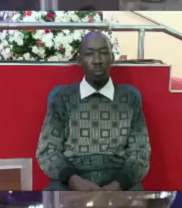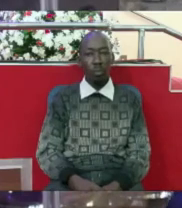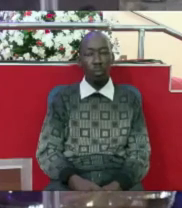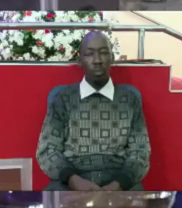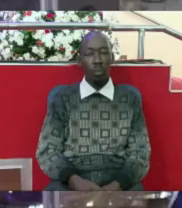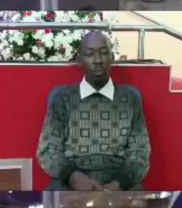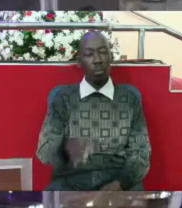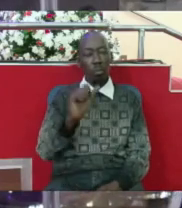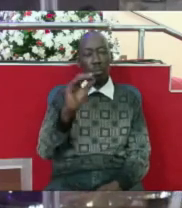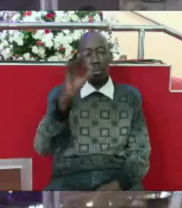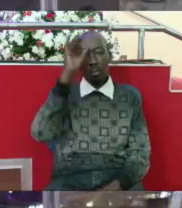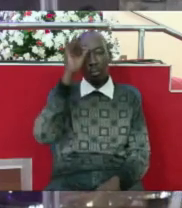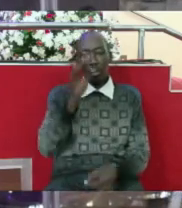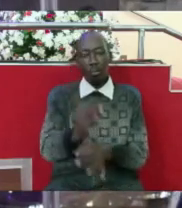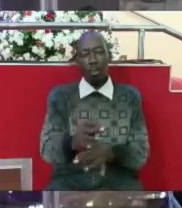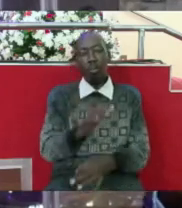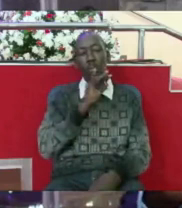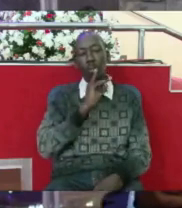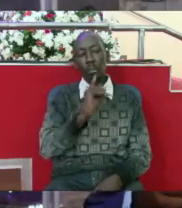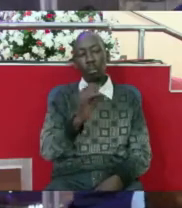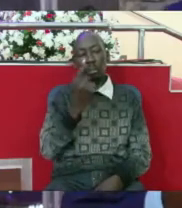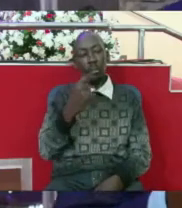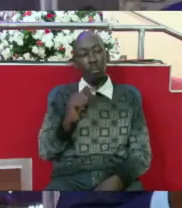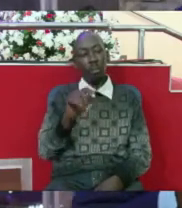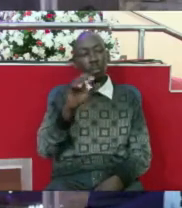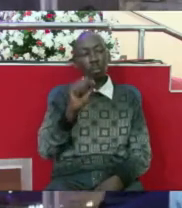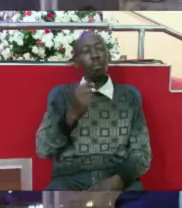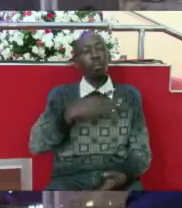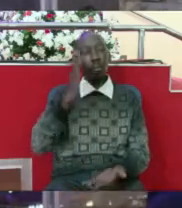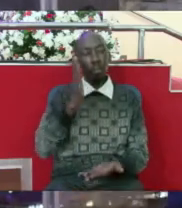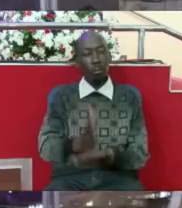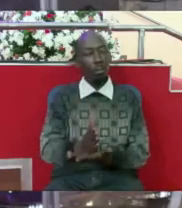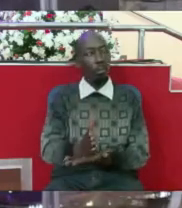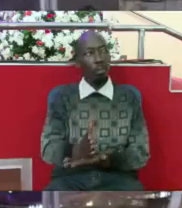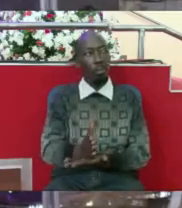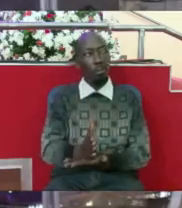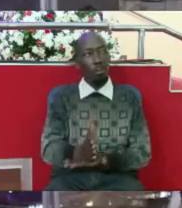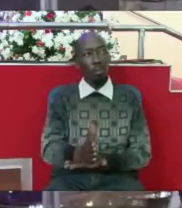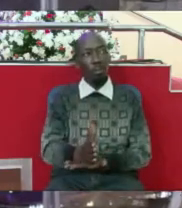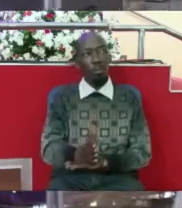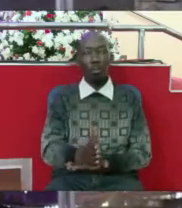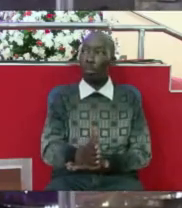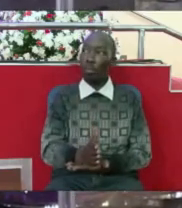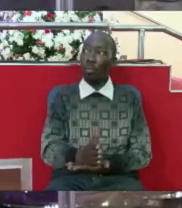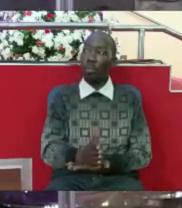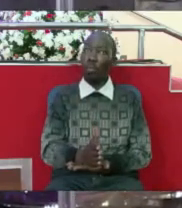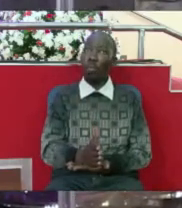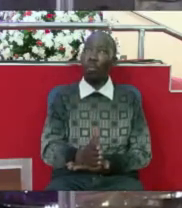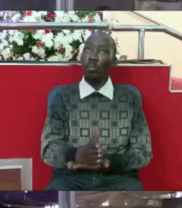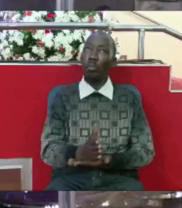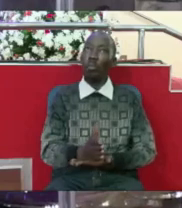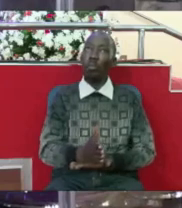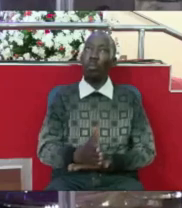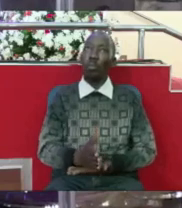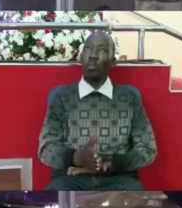So faith is the substance, the reality. Ya kwamba imani ni kuonekana